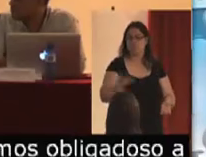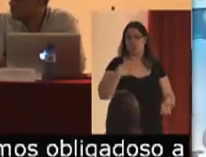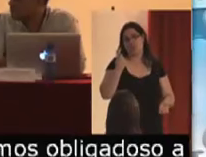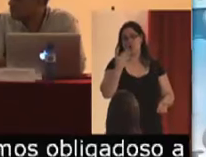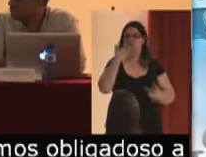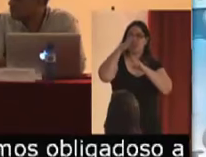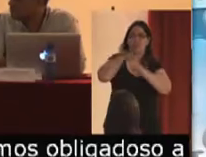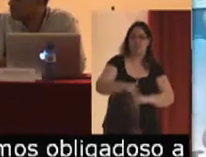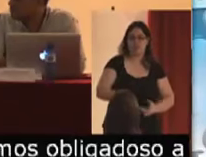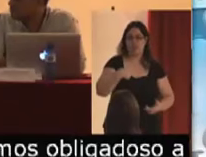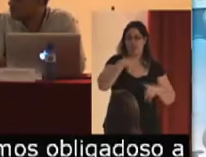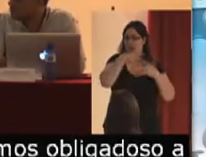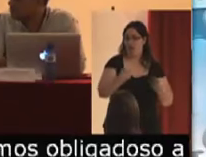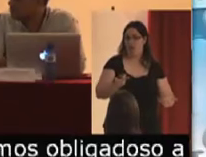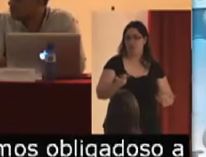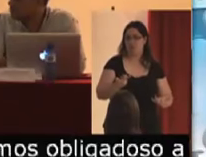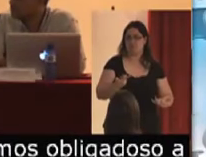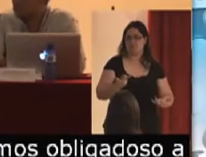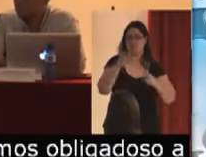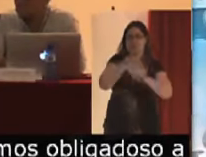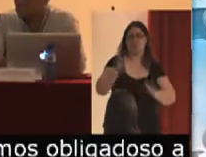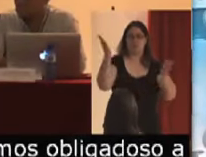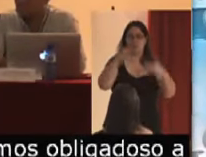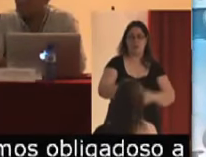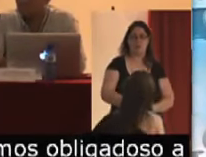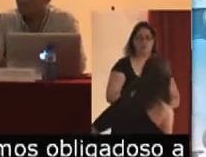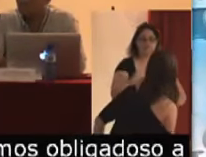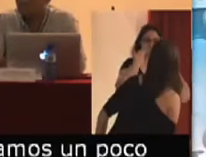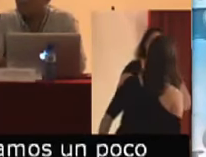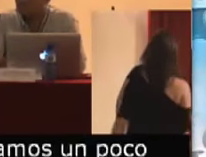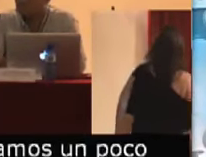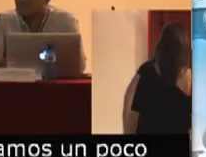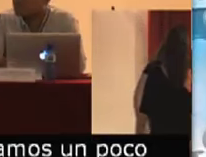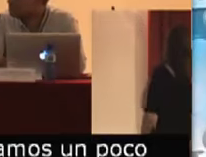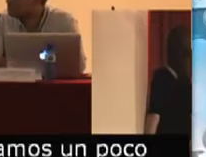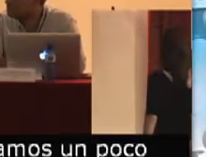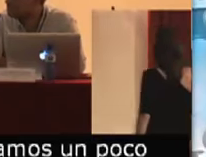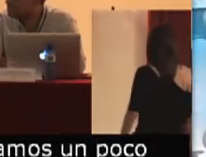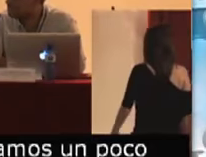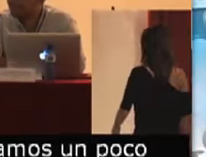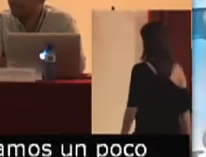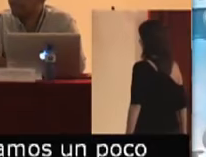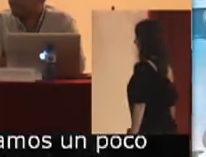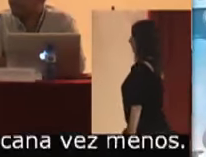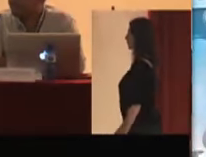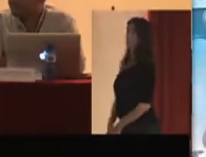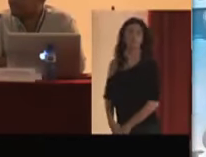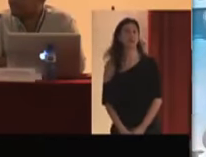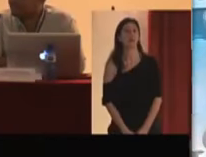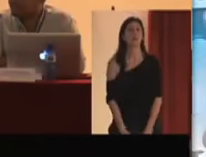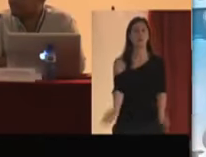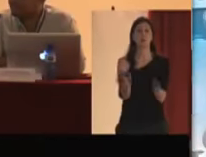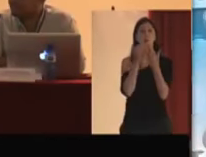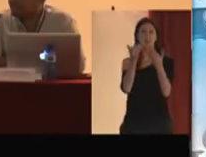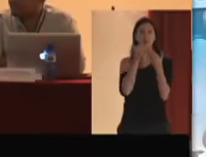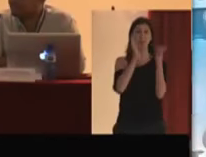it that way, were a little bit discriminated against, and this is less and less the case nowadays.